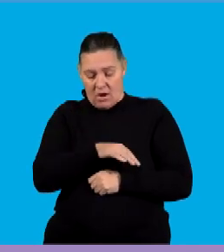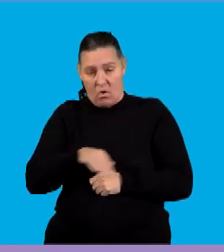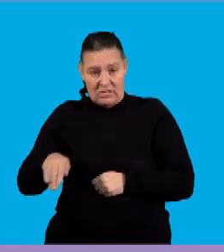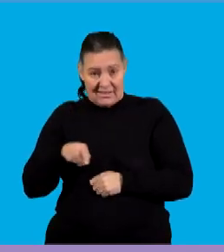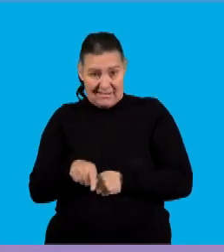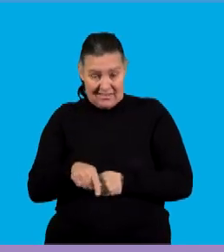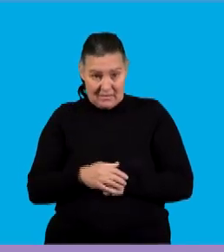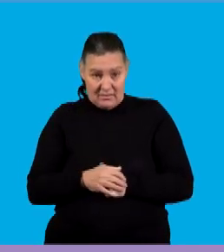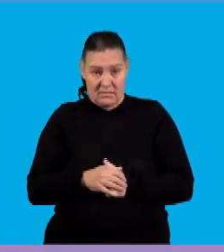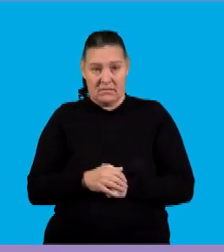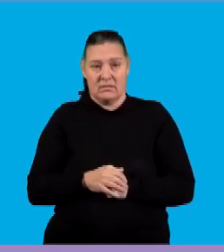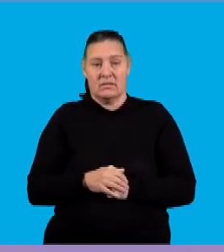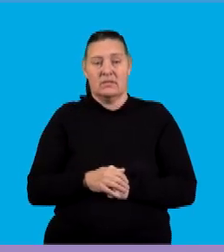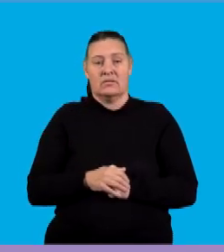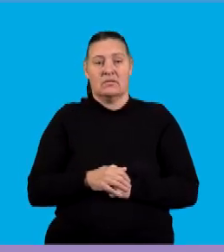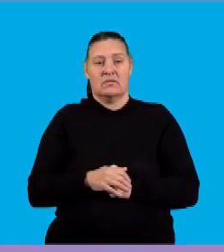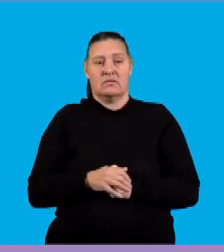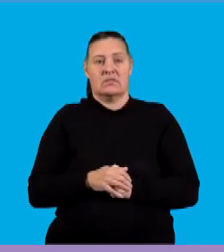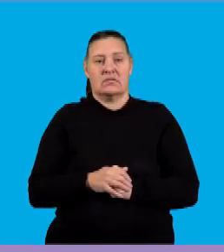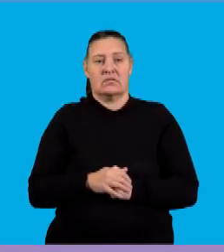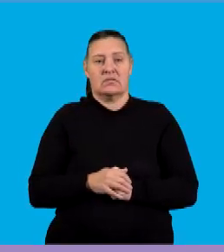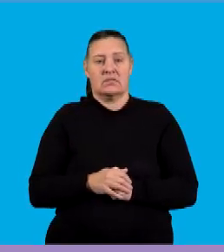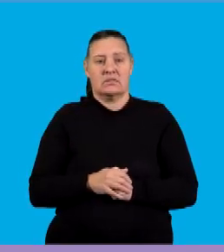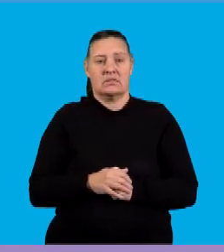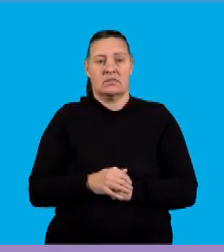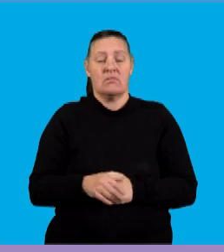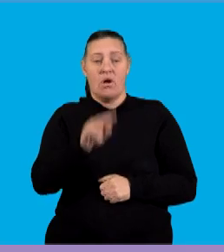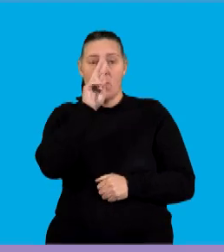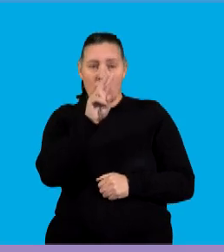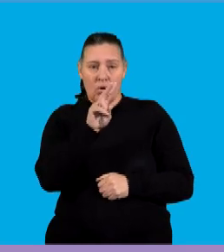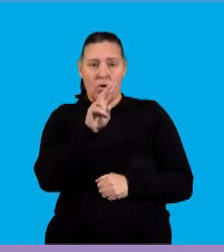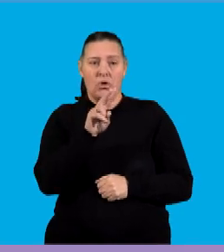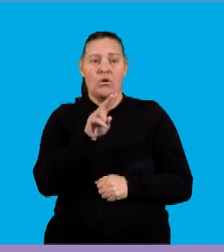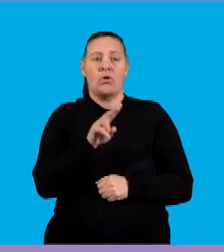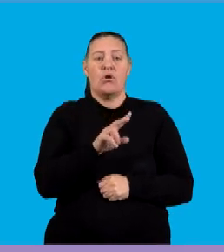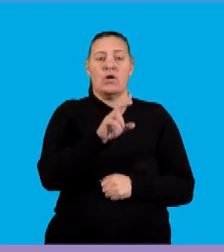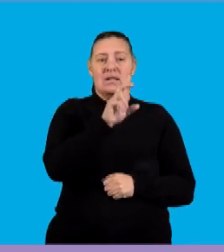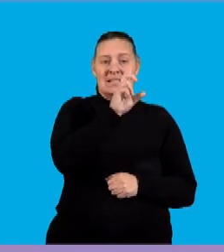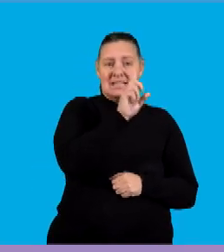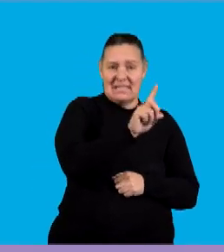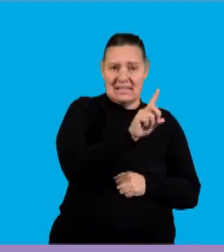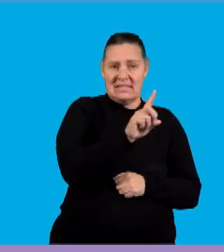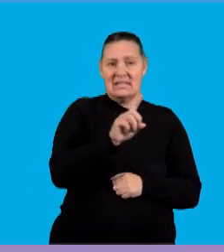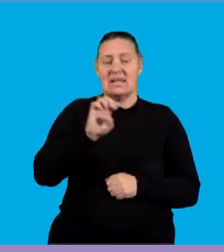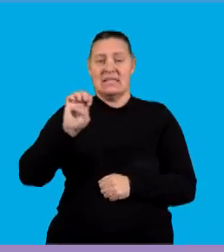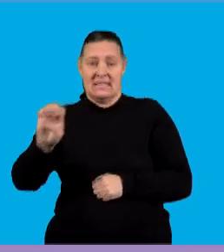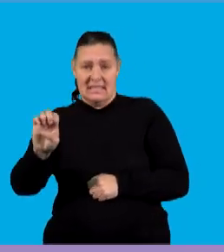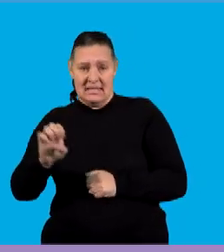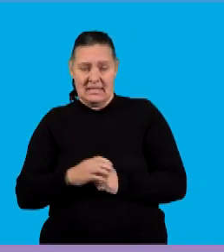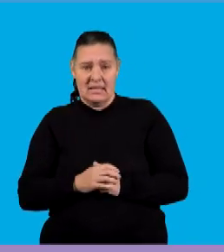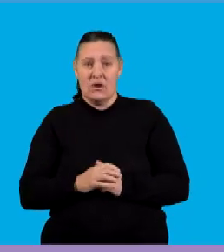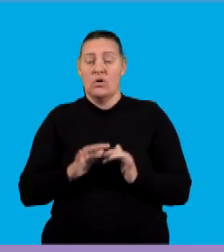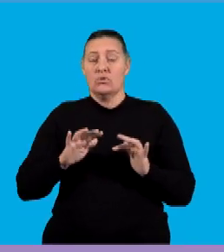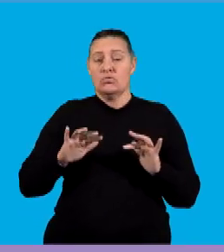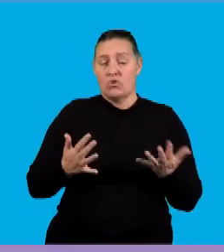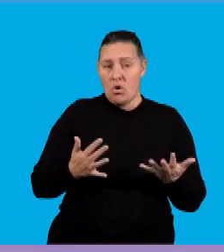So we are looking at our 2 points, point D and point E. So we are going to start, you can start with either point when you're